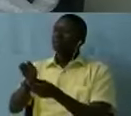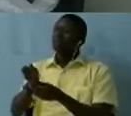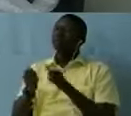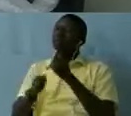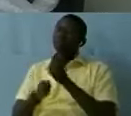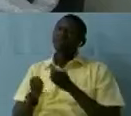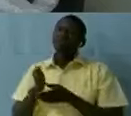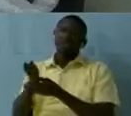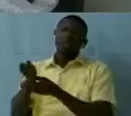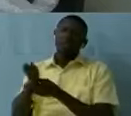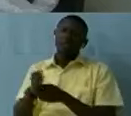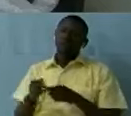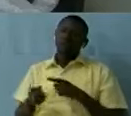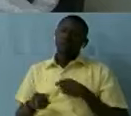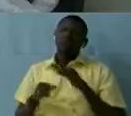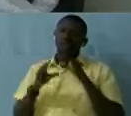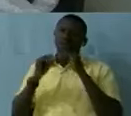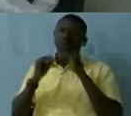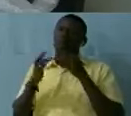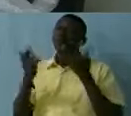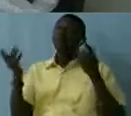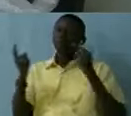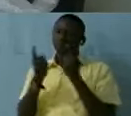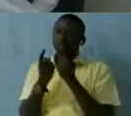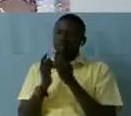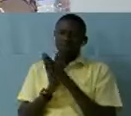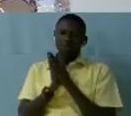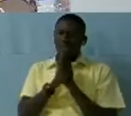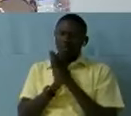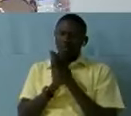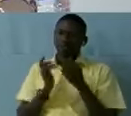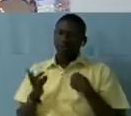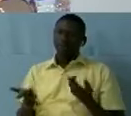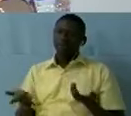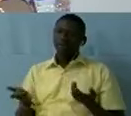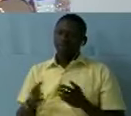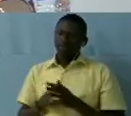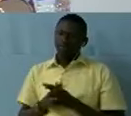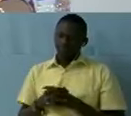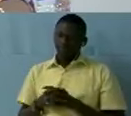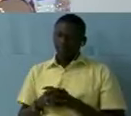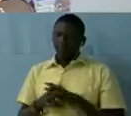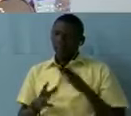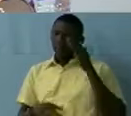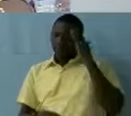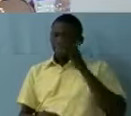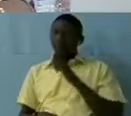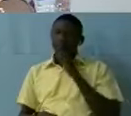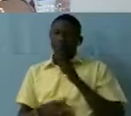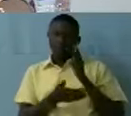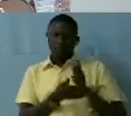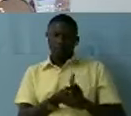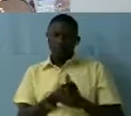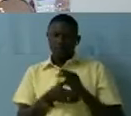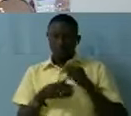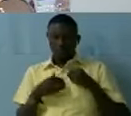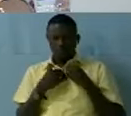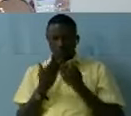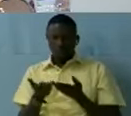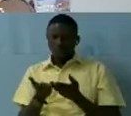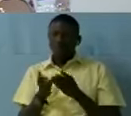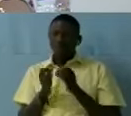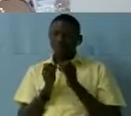about me. Thank you, Mr. Witness. Can you tell the commission the effect that the treatment had